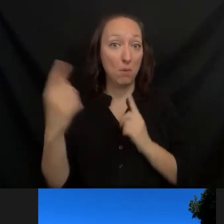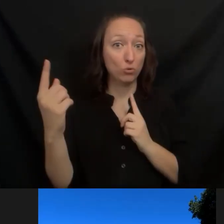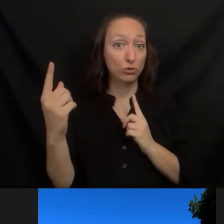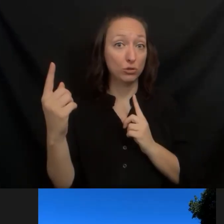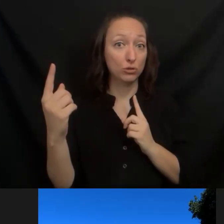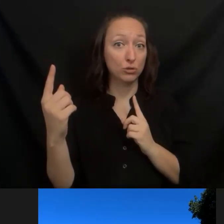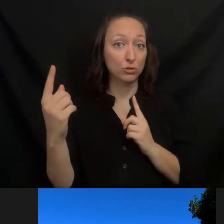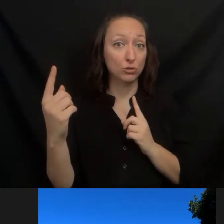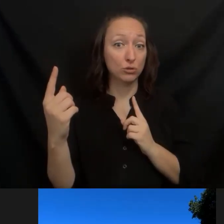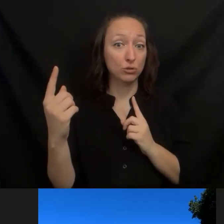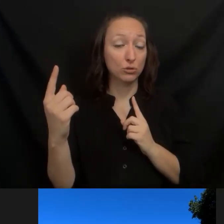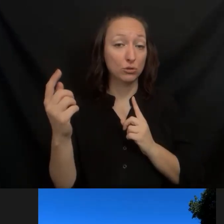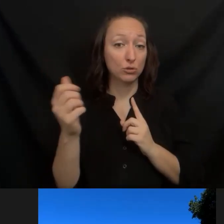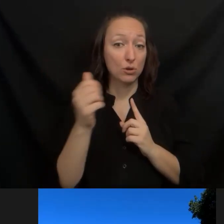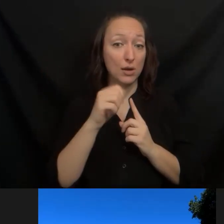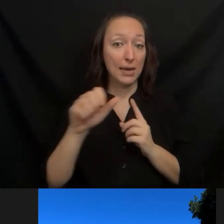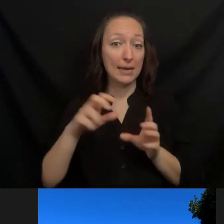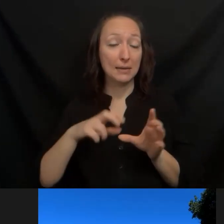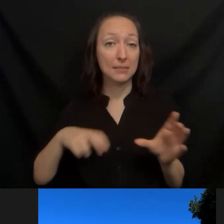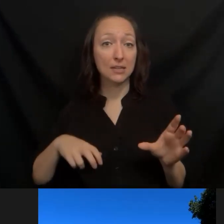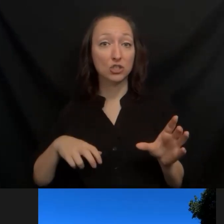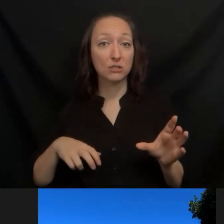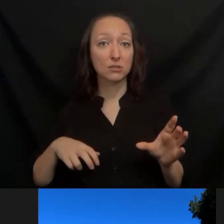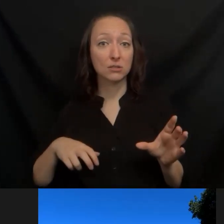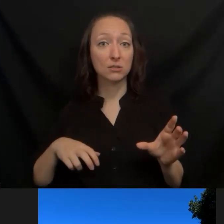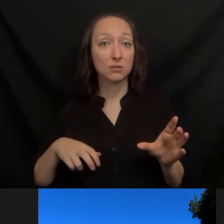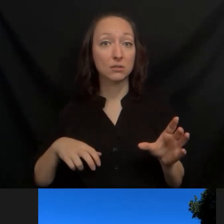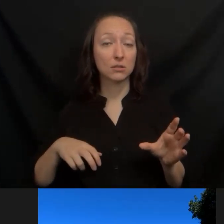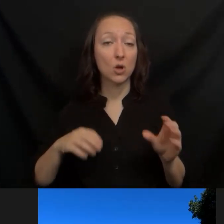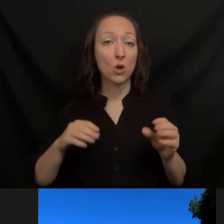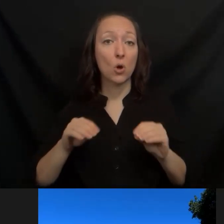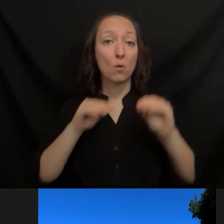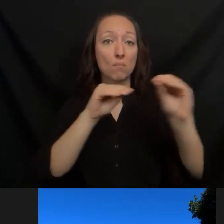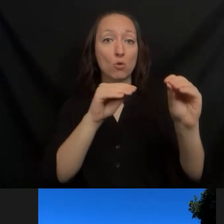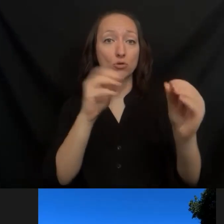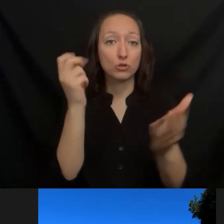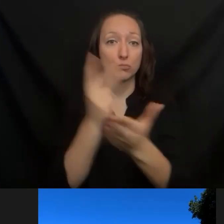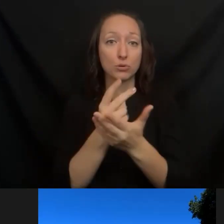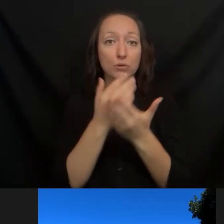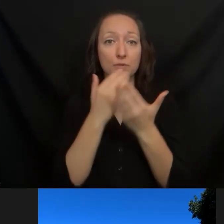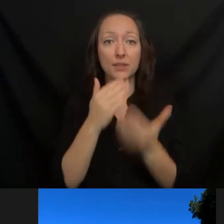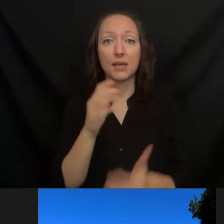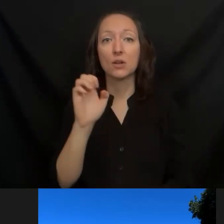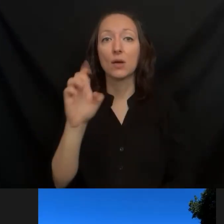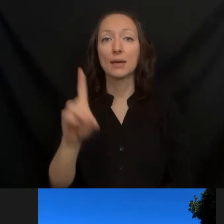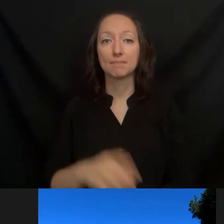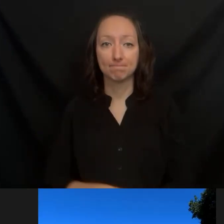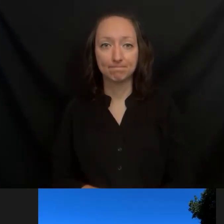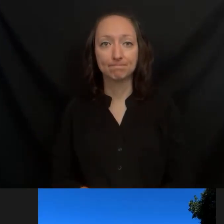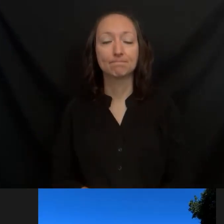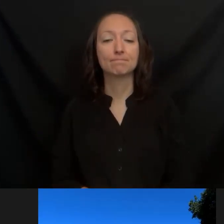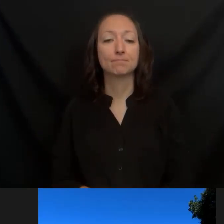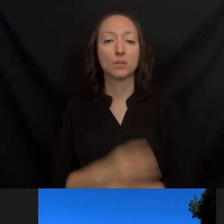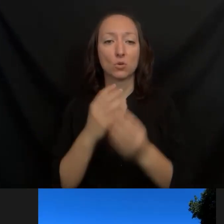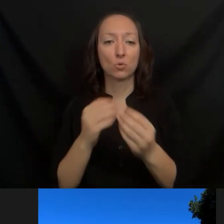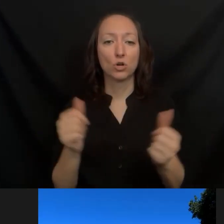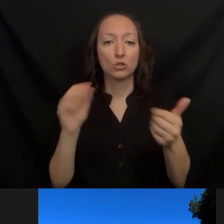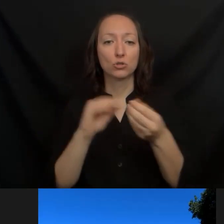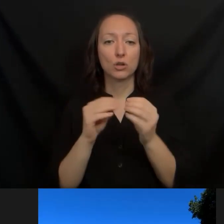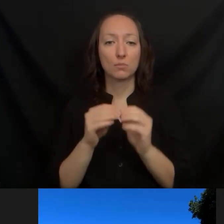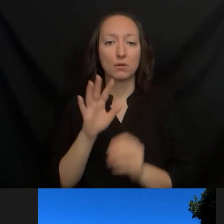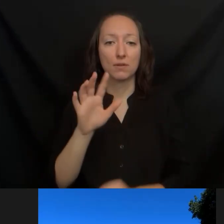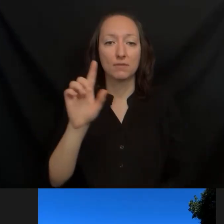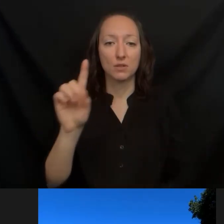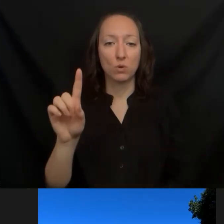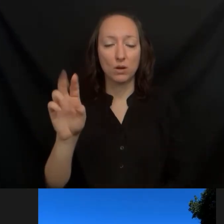Any abstentions? Motion approved. Thank you. Thanks, Ed. Resolution number 51, Rachel